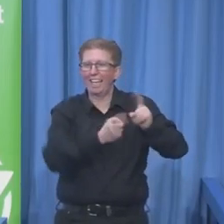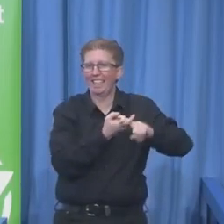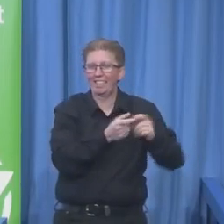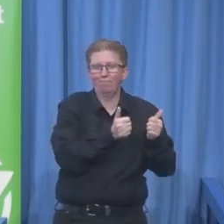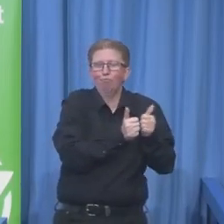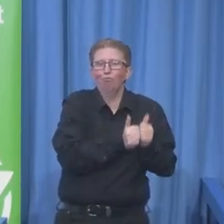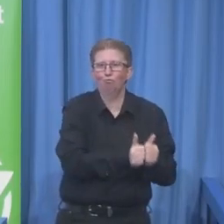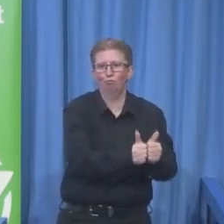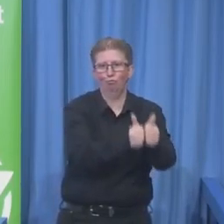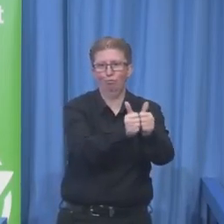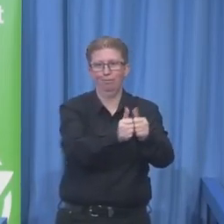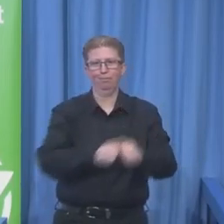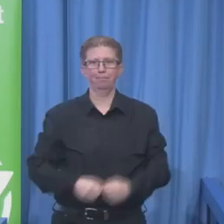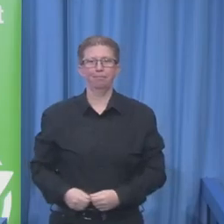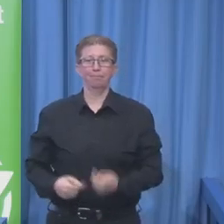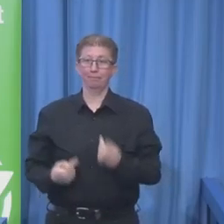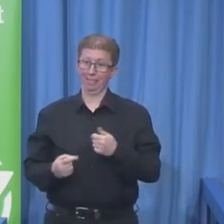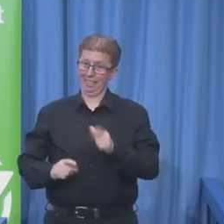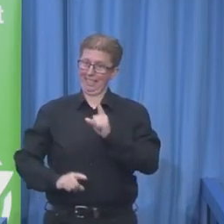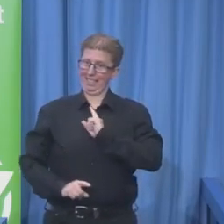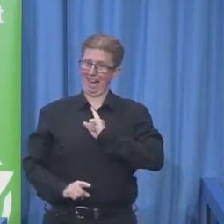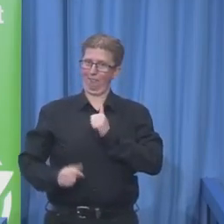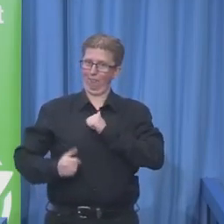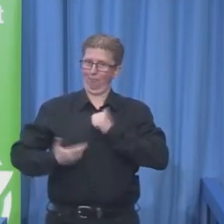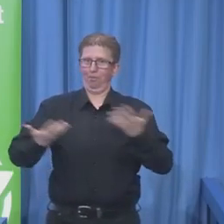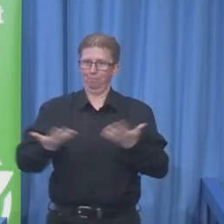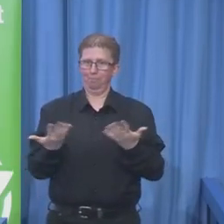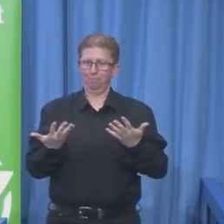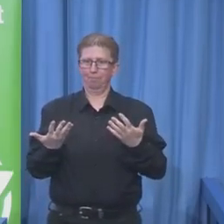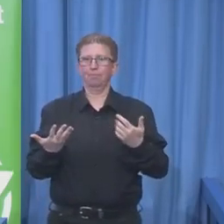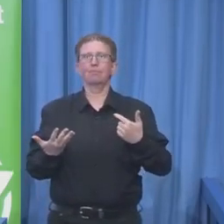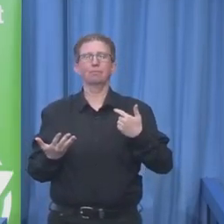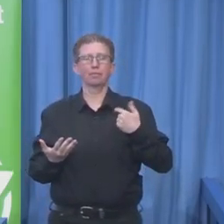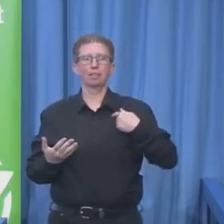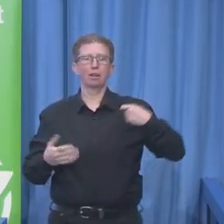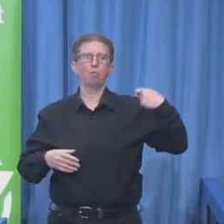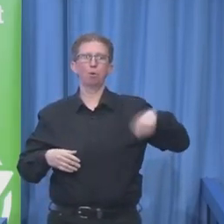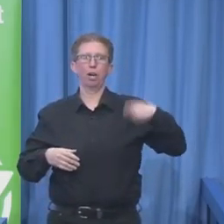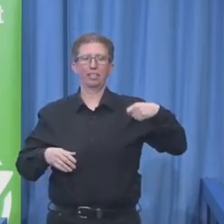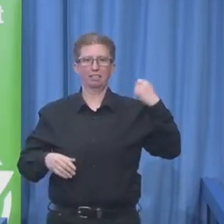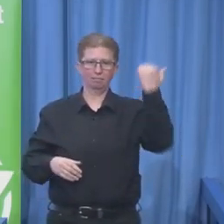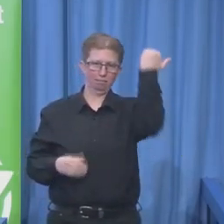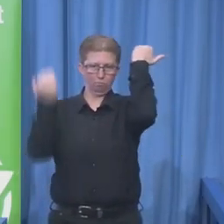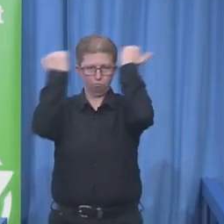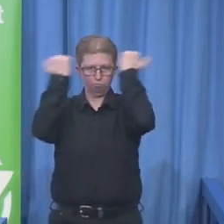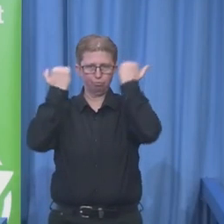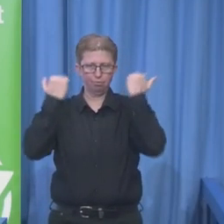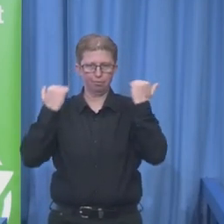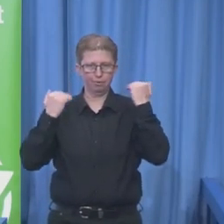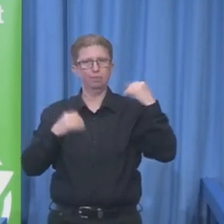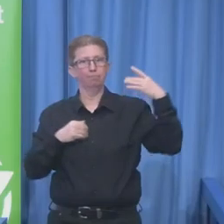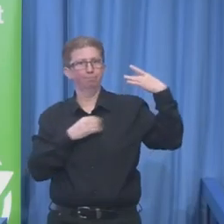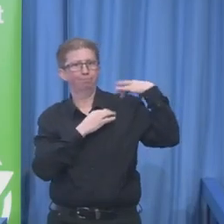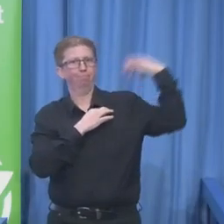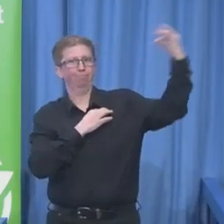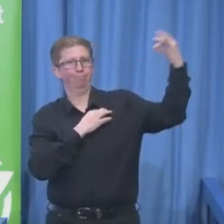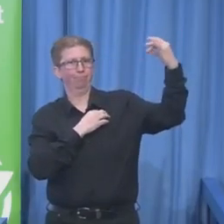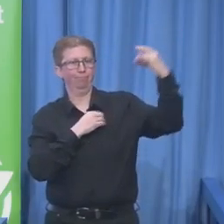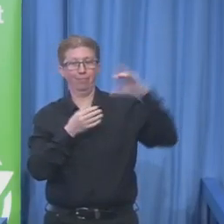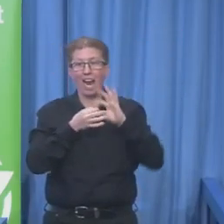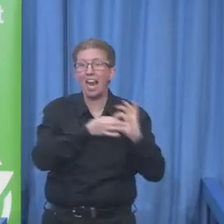as president of Inclusion International, which is the global association representing more than